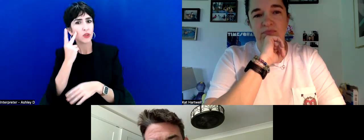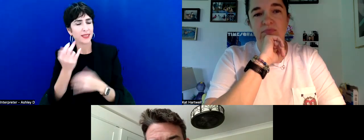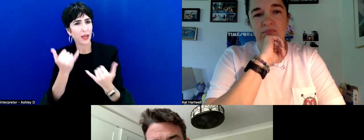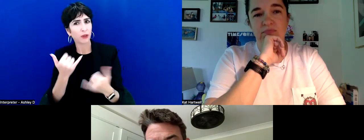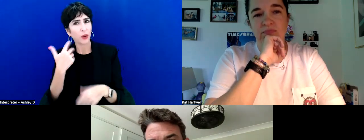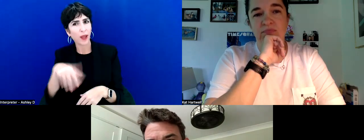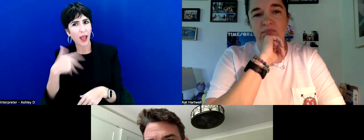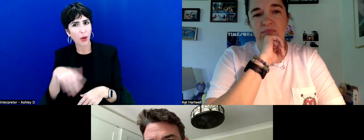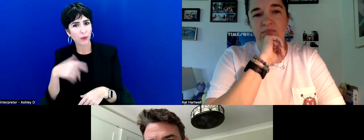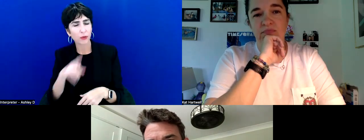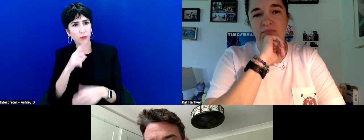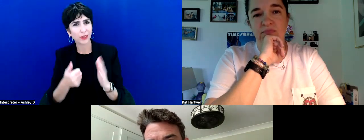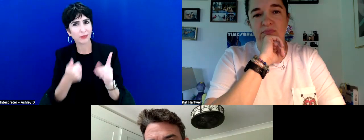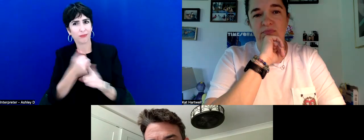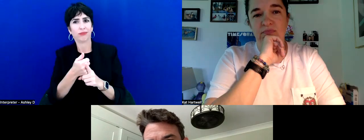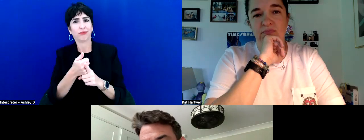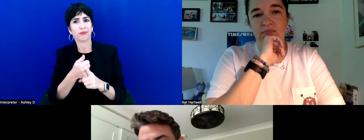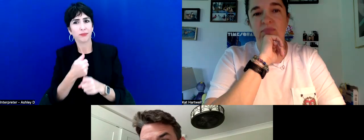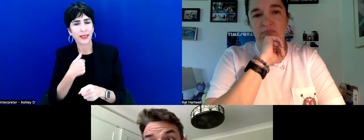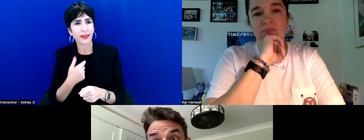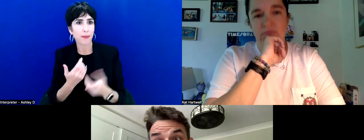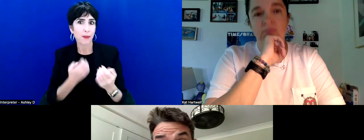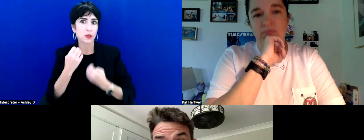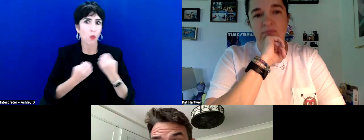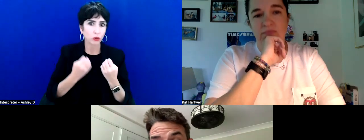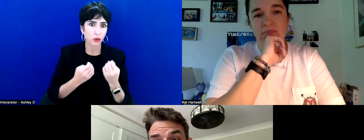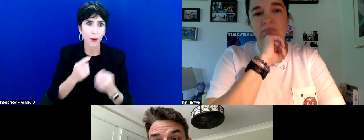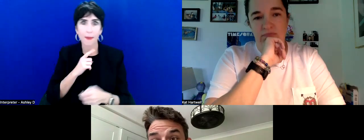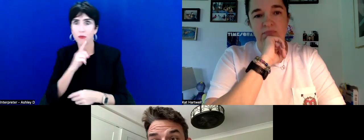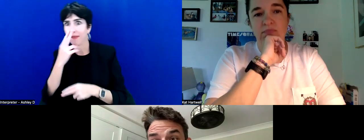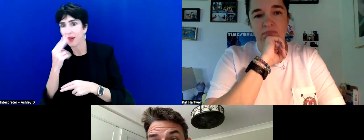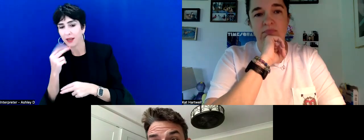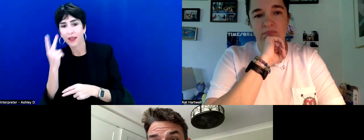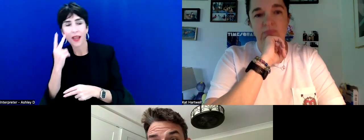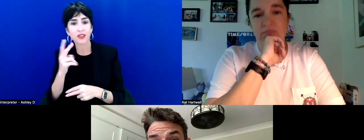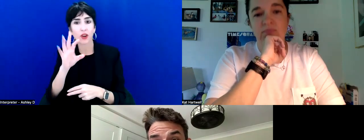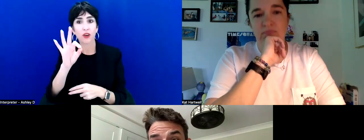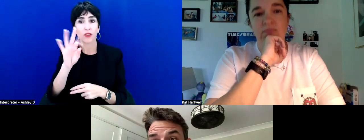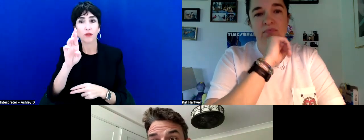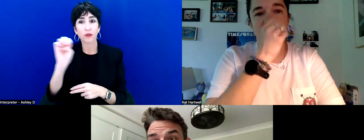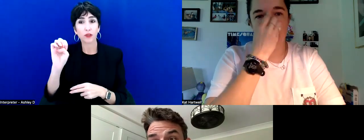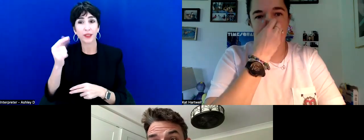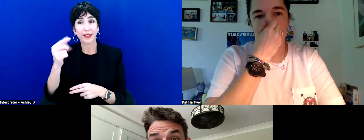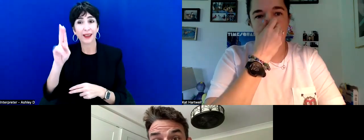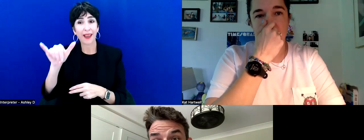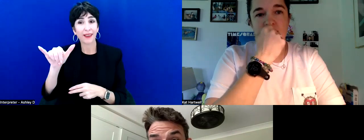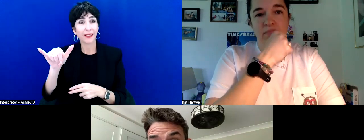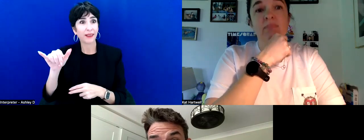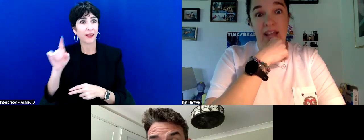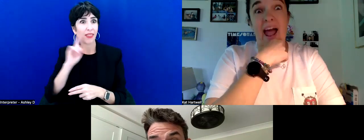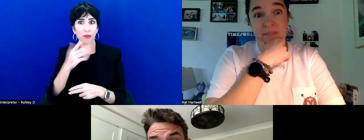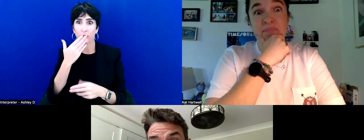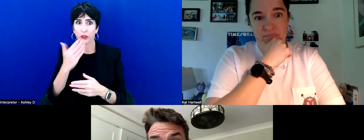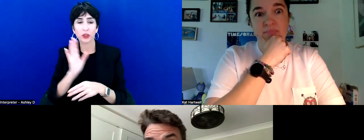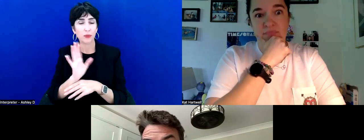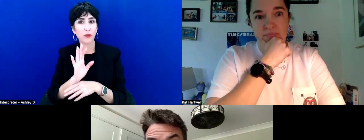wow, it just really impacted me, you know. And maybe it was emotional, maybe it was really funny. I mean, I saw Free Guy. I thought that was super well done.